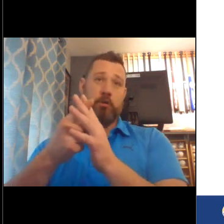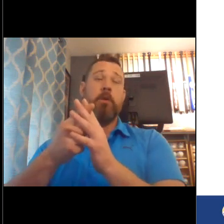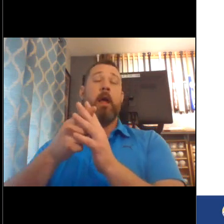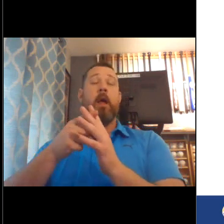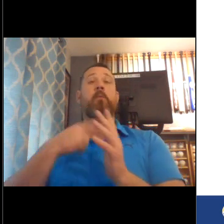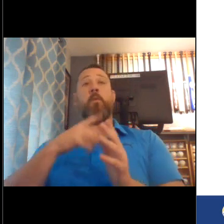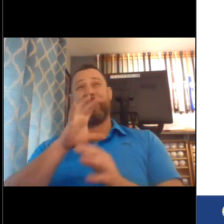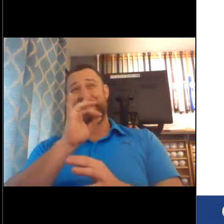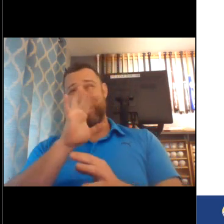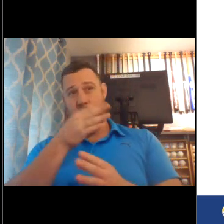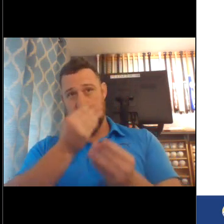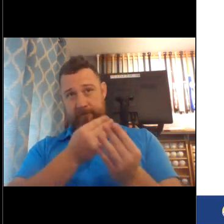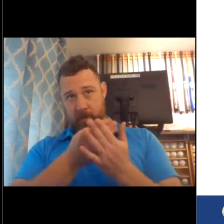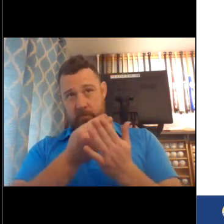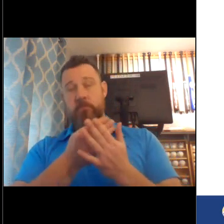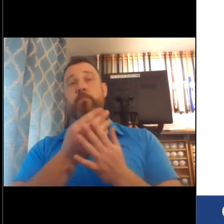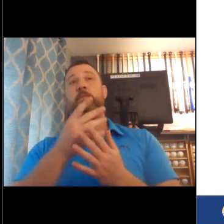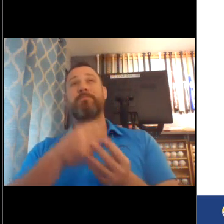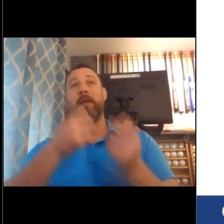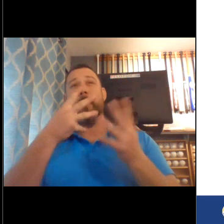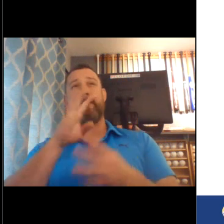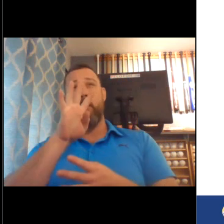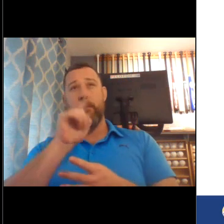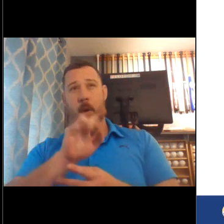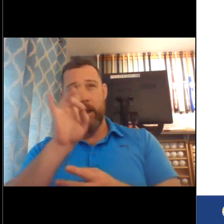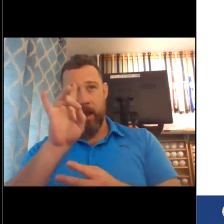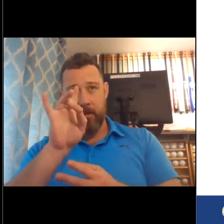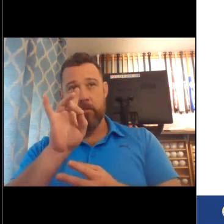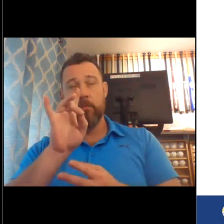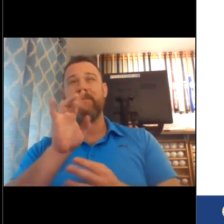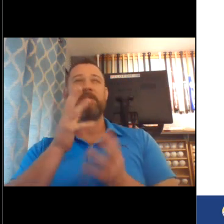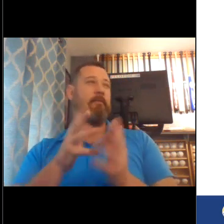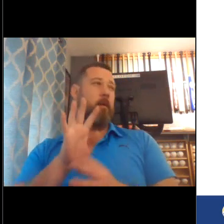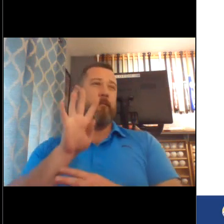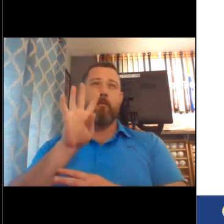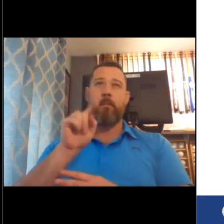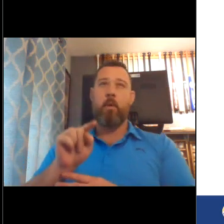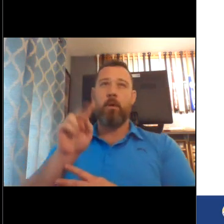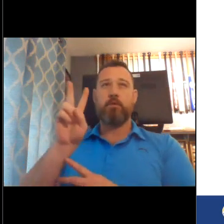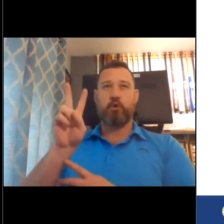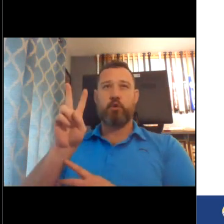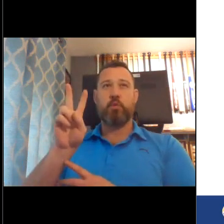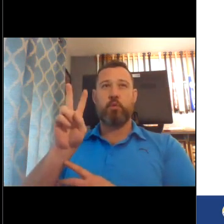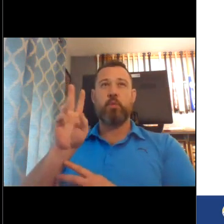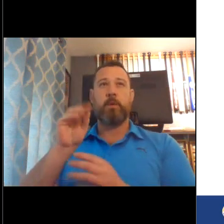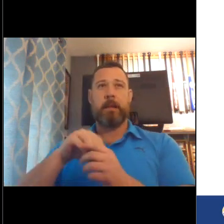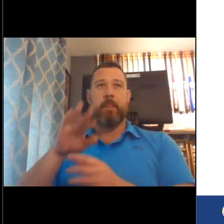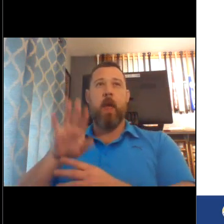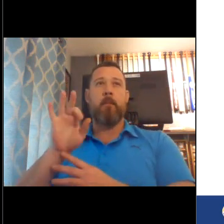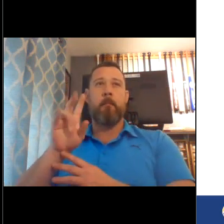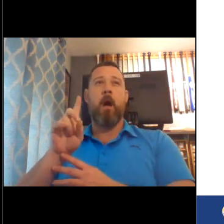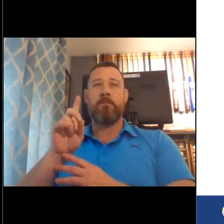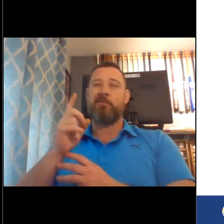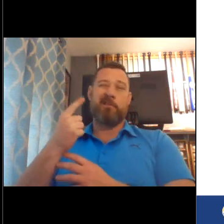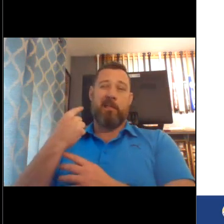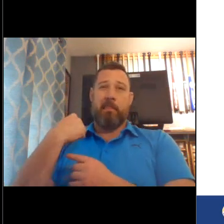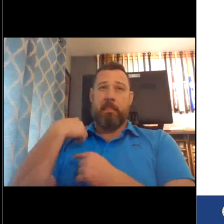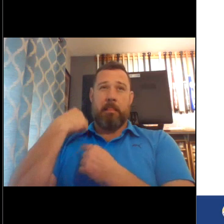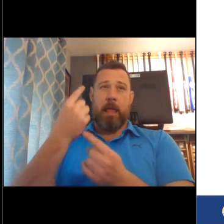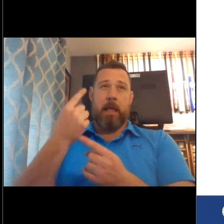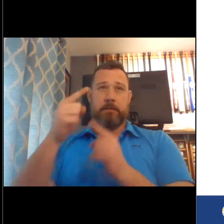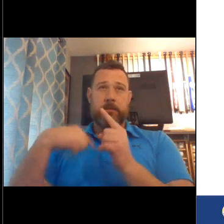funds. We had spent about 4.8 of that, which left 4.2 in that bond dollars. And just in the last budget cycle,